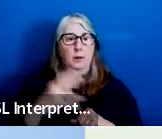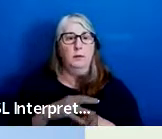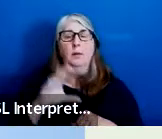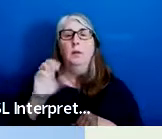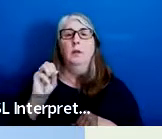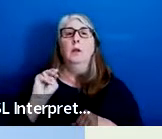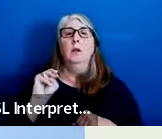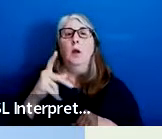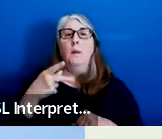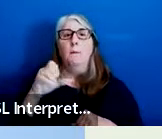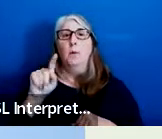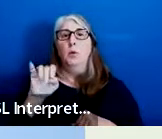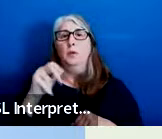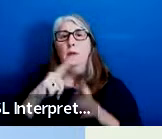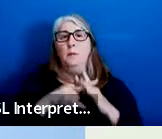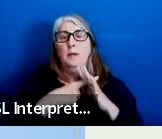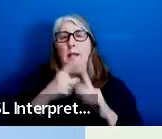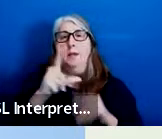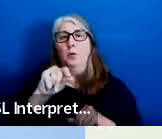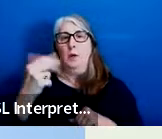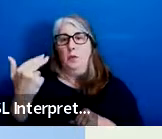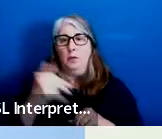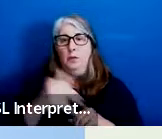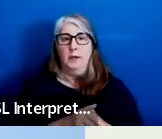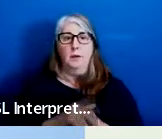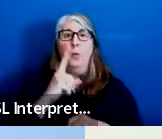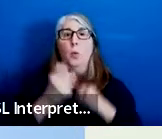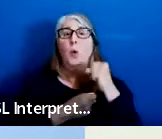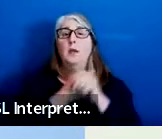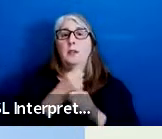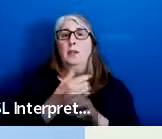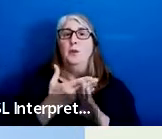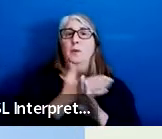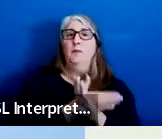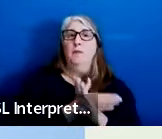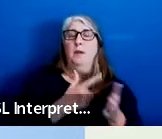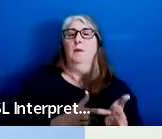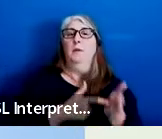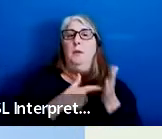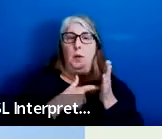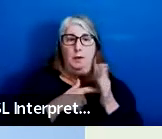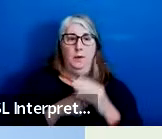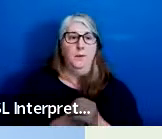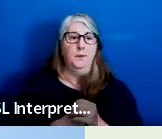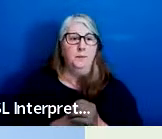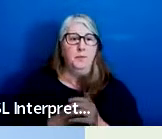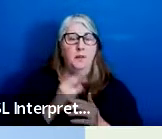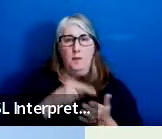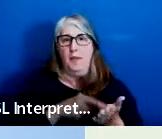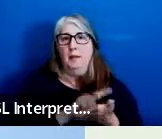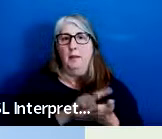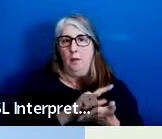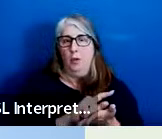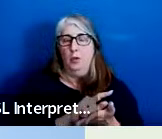in 2013, a full year ahead of the requirement established by that legislation.